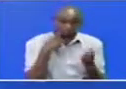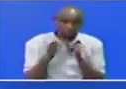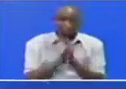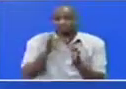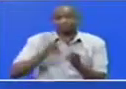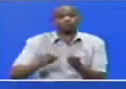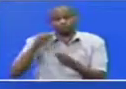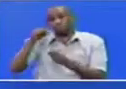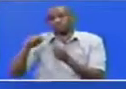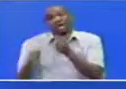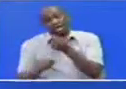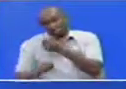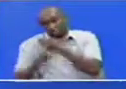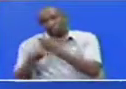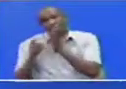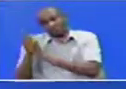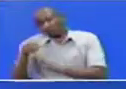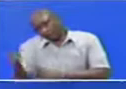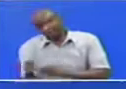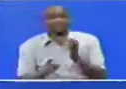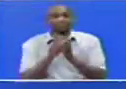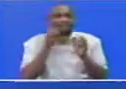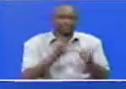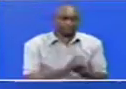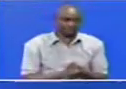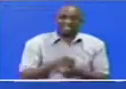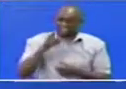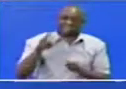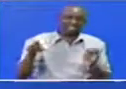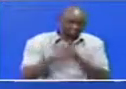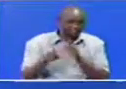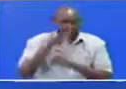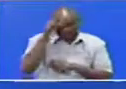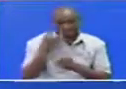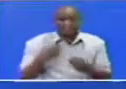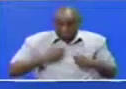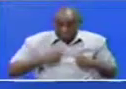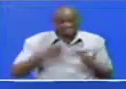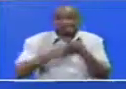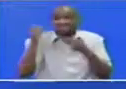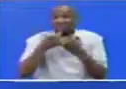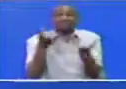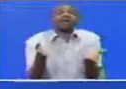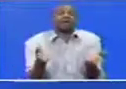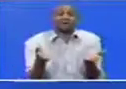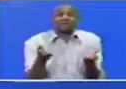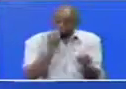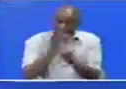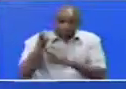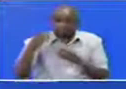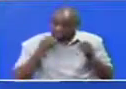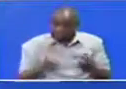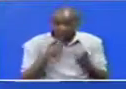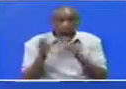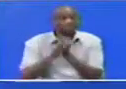selective and discriminatory development. Being the deputy governor, I've been isolated for the last 6 months. I have not spoken with the